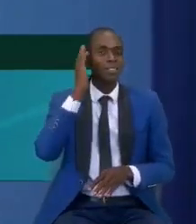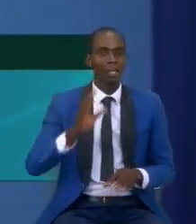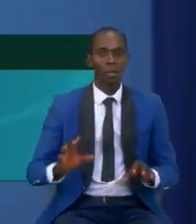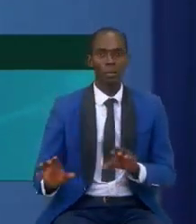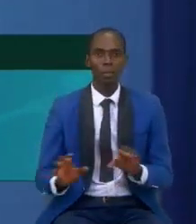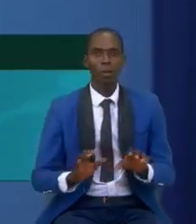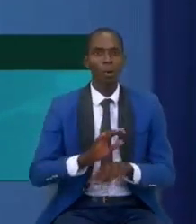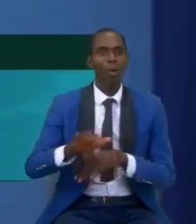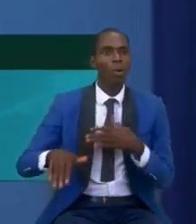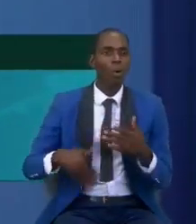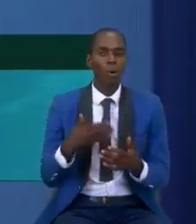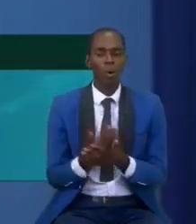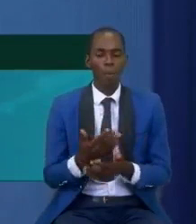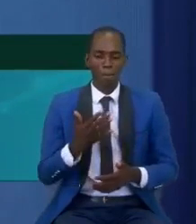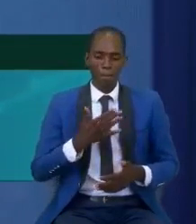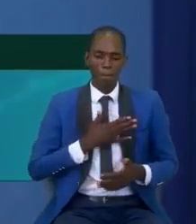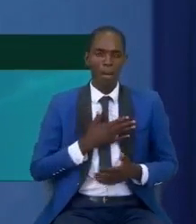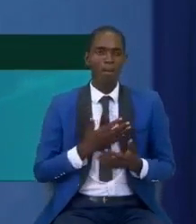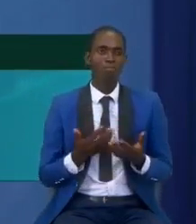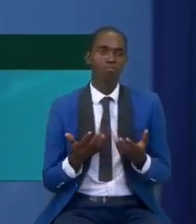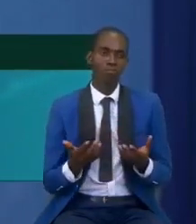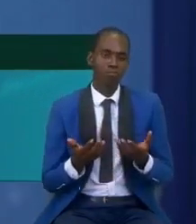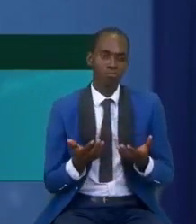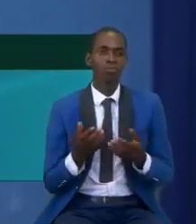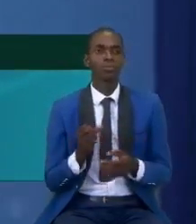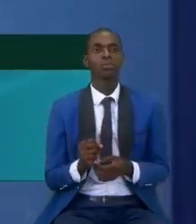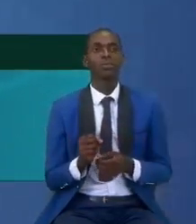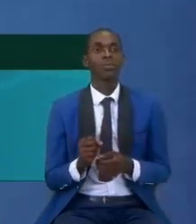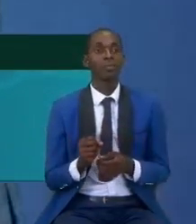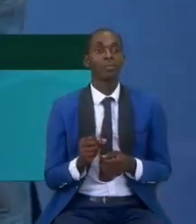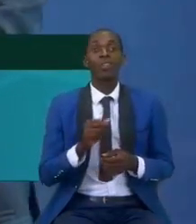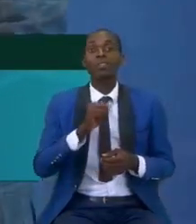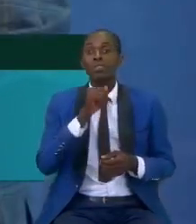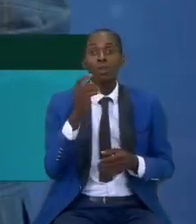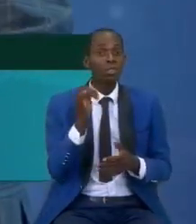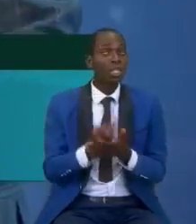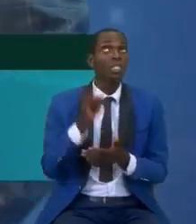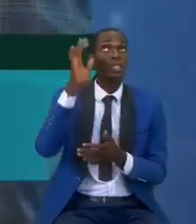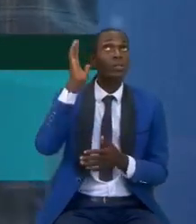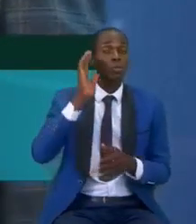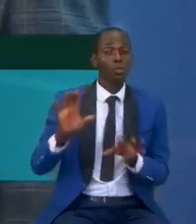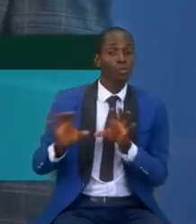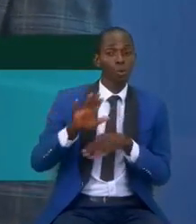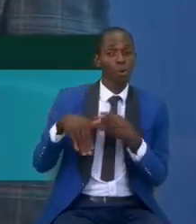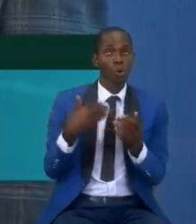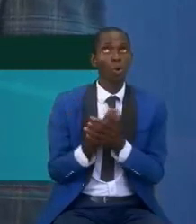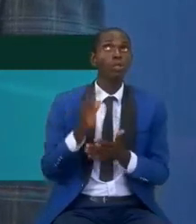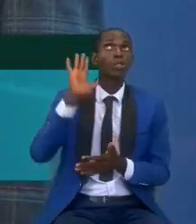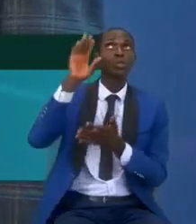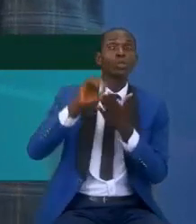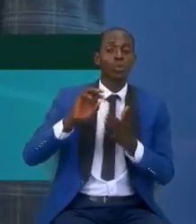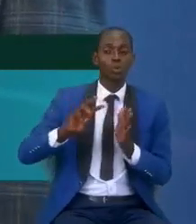only that he performs all his will, all his word, he also raises up people, whether they are